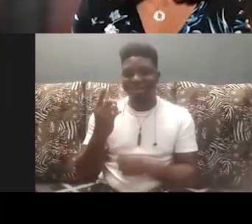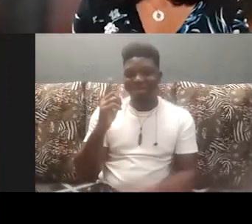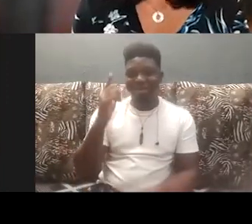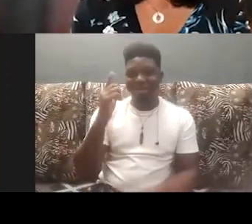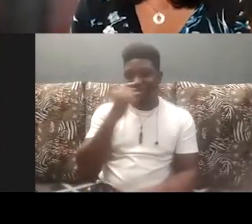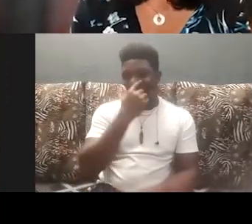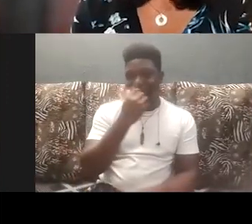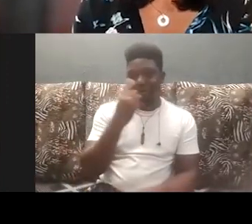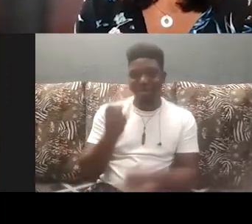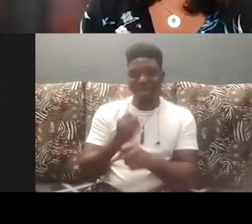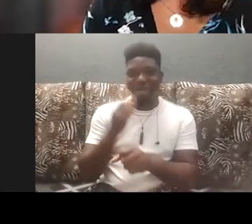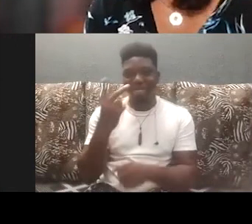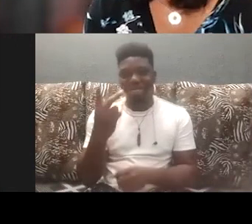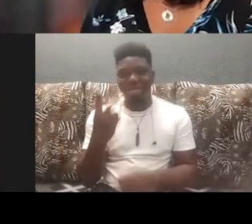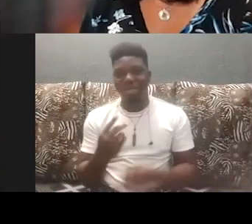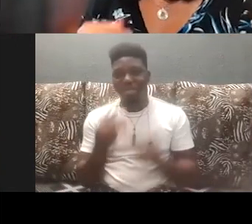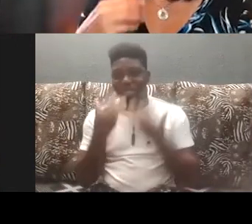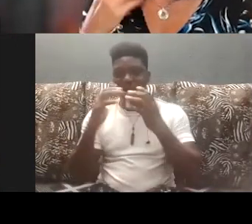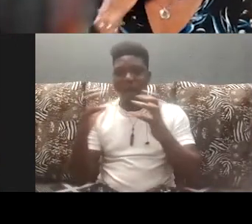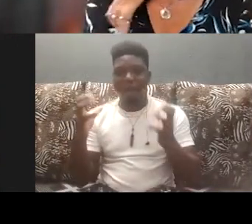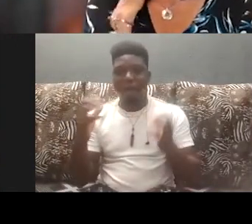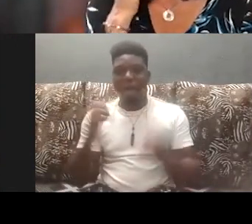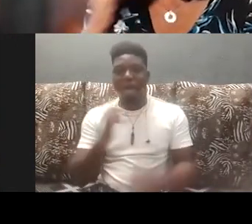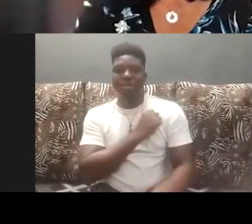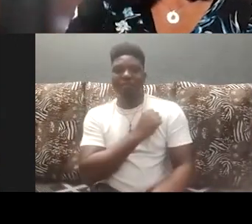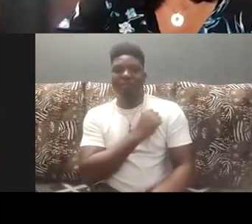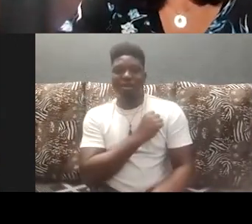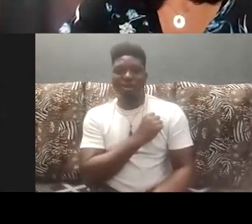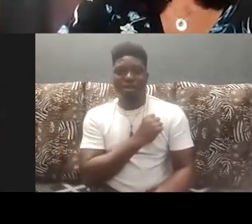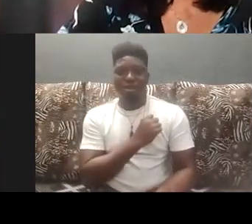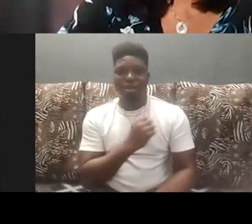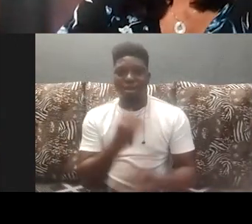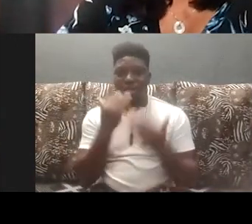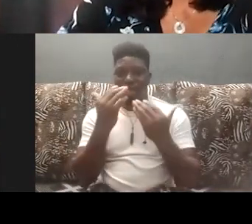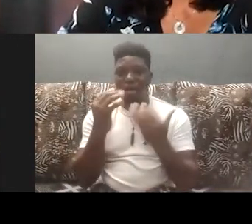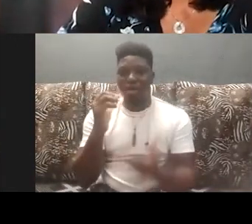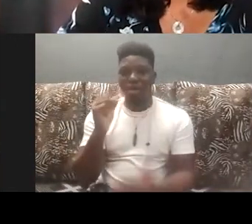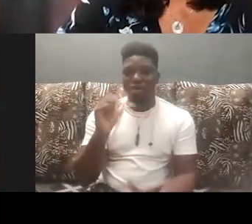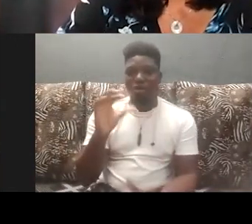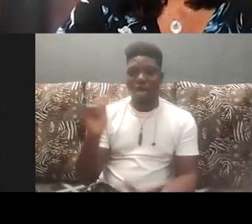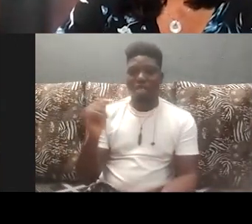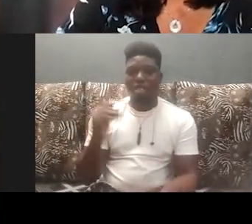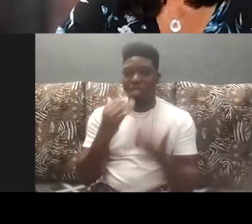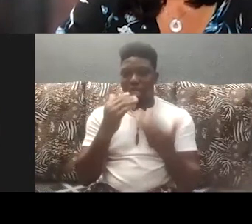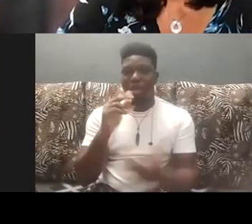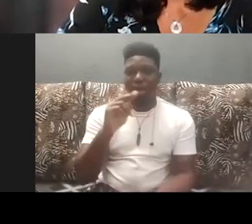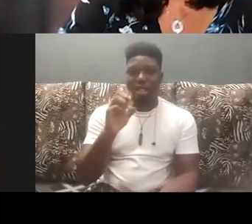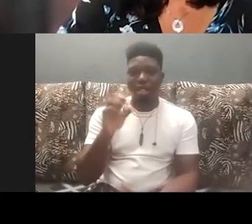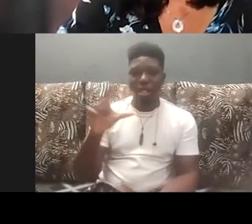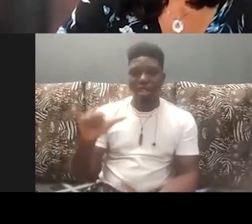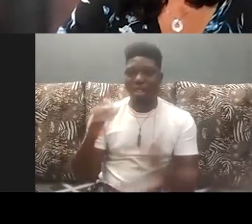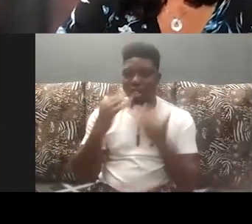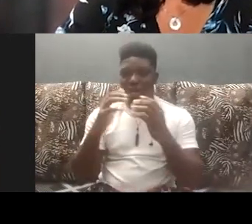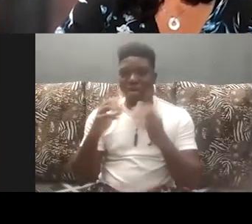you so much, Stephen. Thank you, Scott. Thank you, Neely. Thank you, Joy. Thank you, Abby. Thank you, Laura Kay, for creating